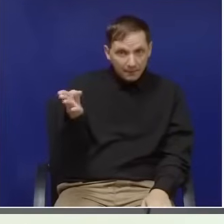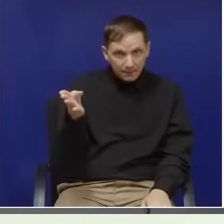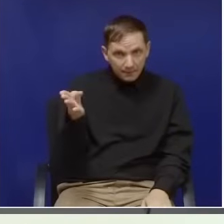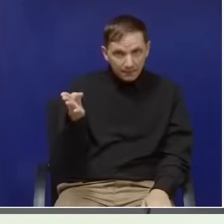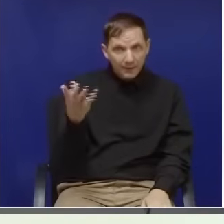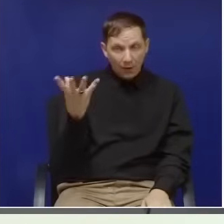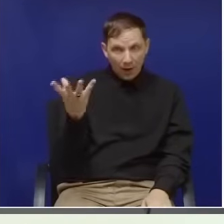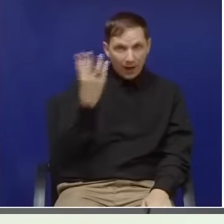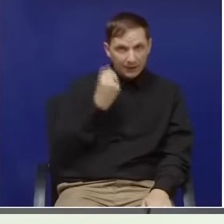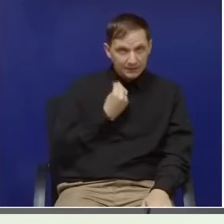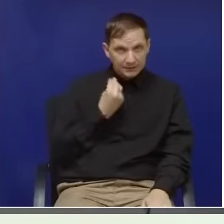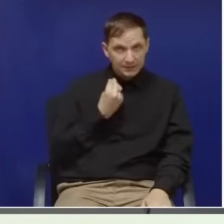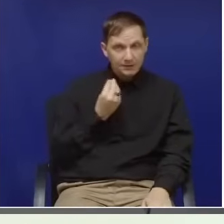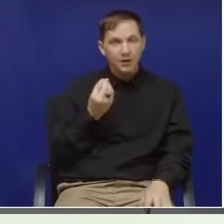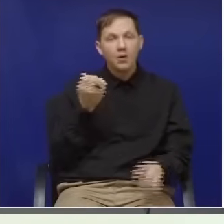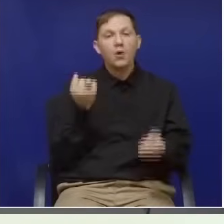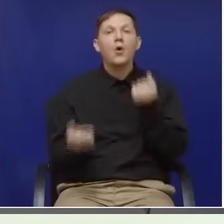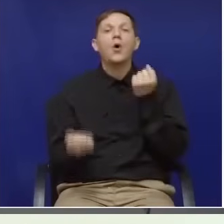Mhlonishwa icourt online